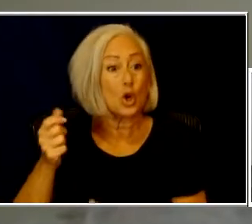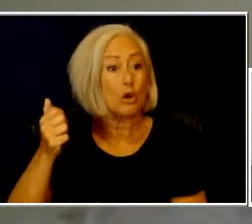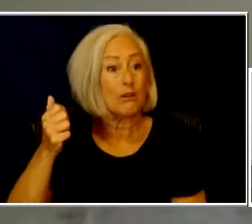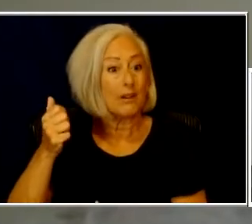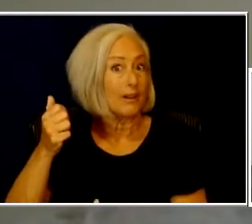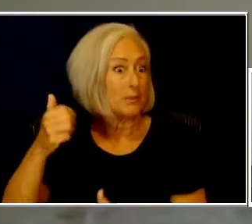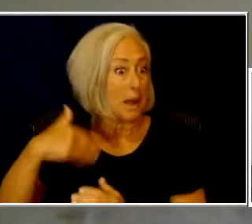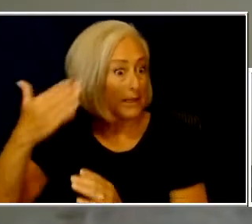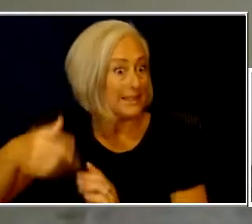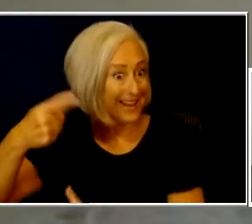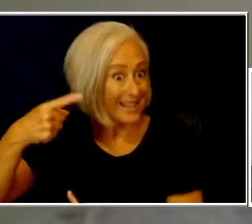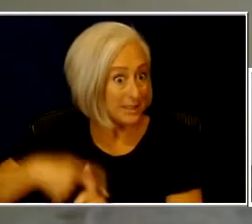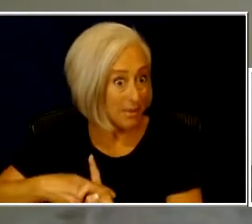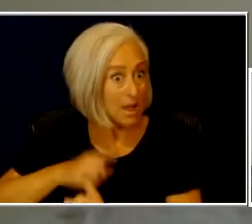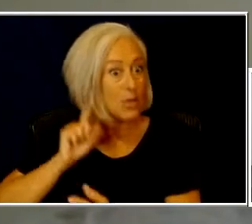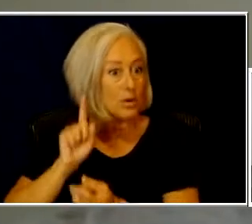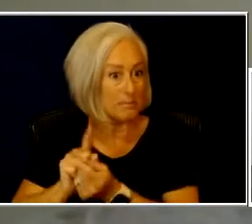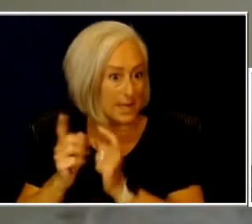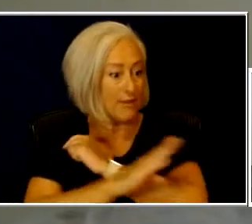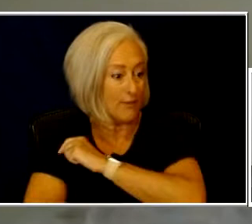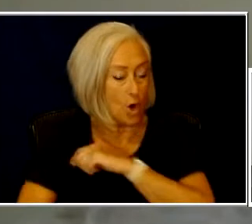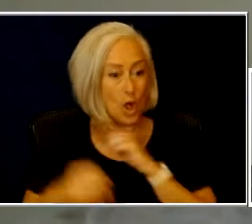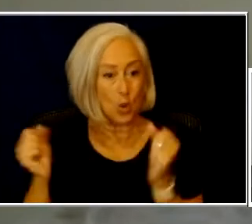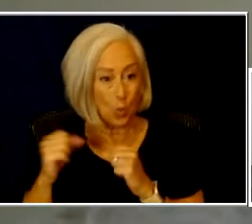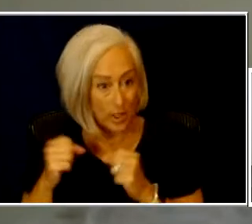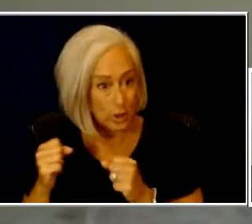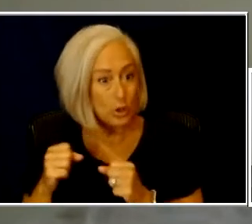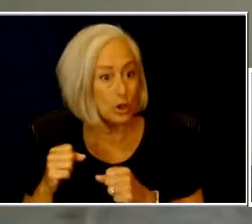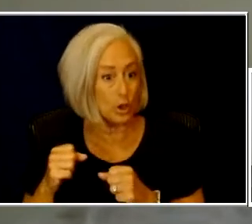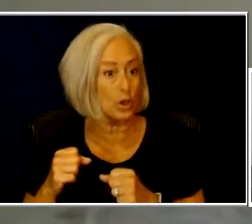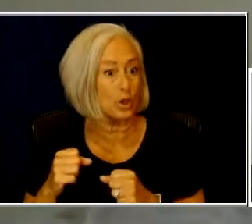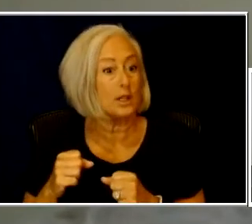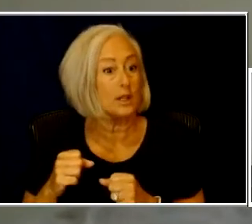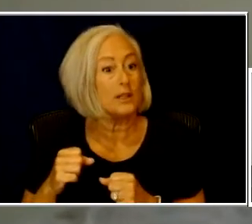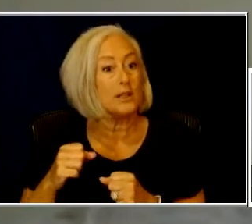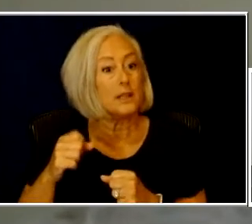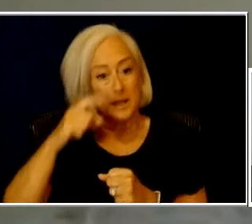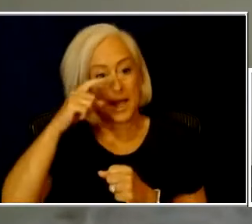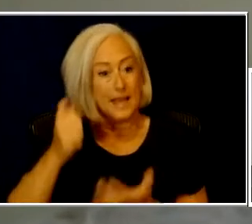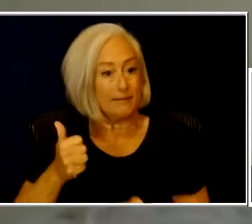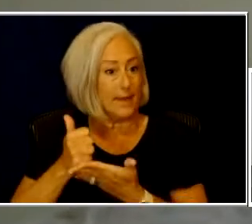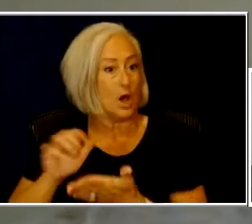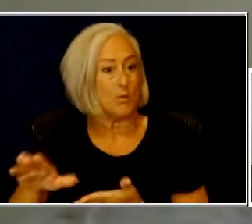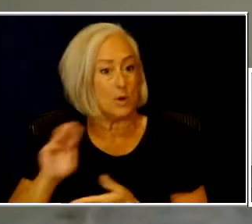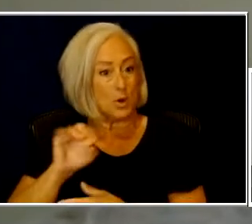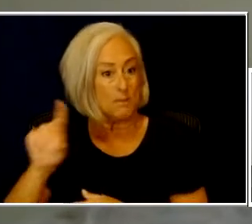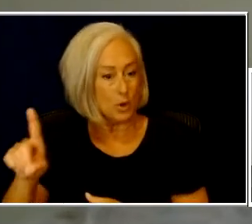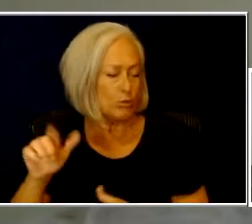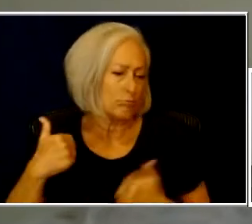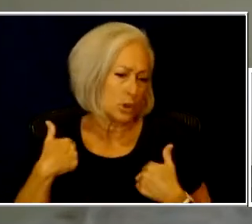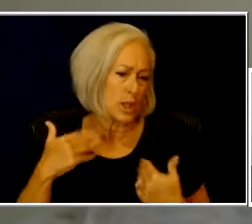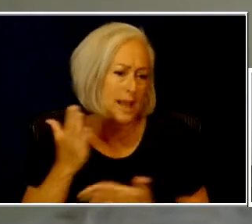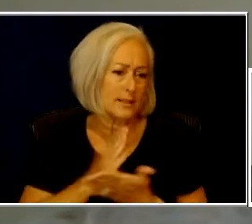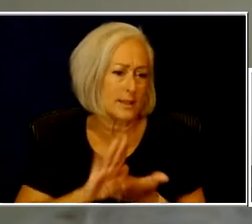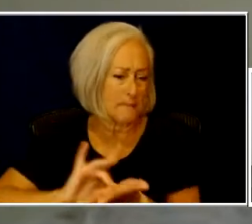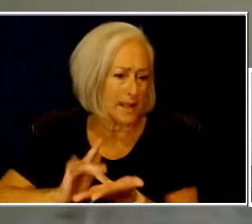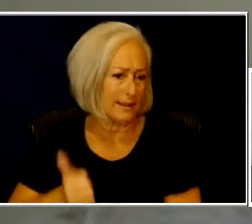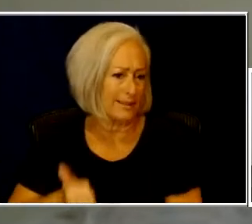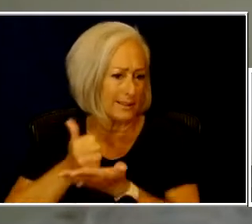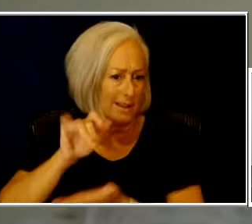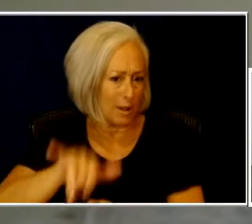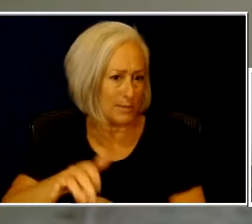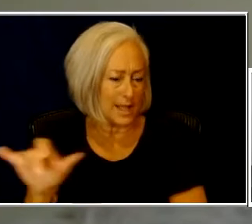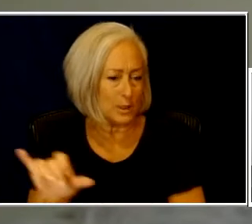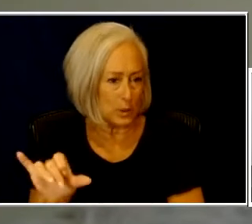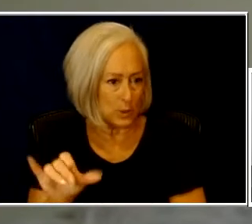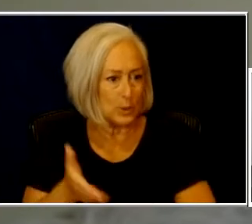We'll meet in the fall and the winter. And once spring hits, her mood does alleviate. She also takes medication that helps with that. But if you